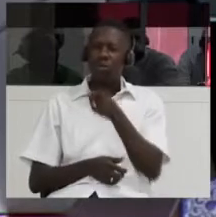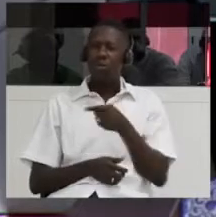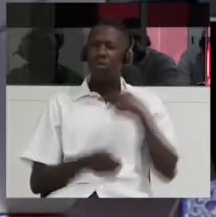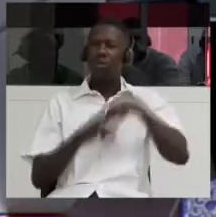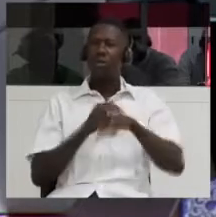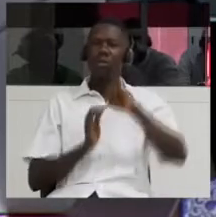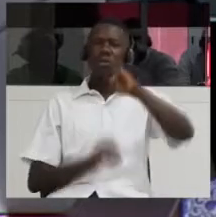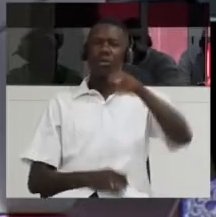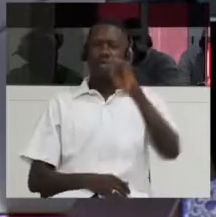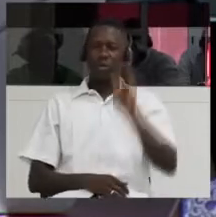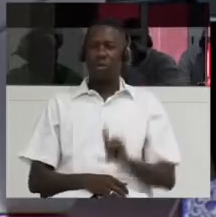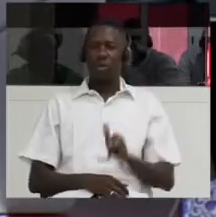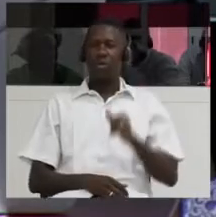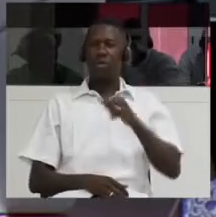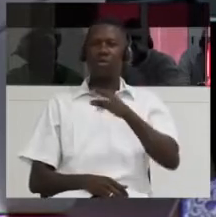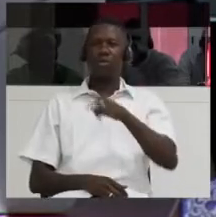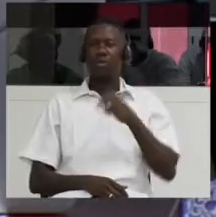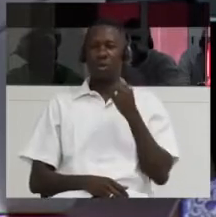1994? Yes, I was at the barracks.